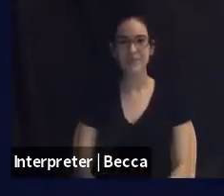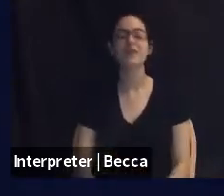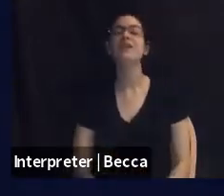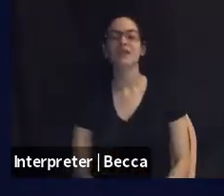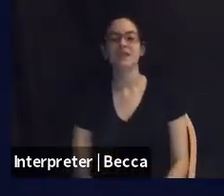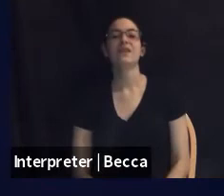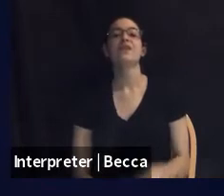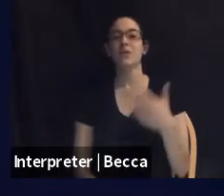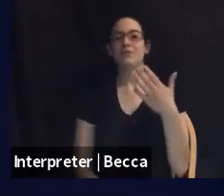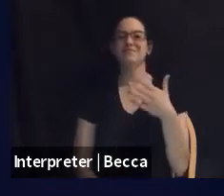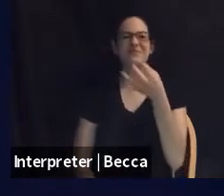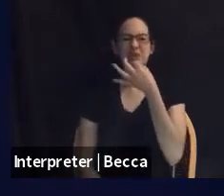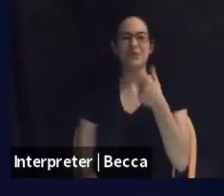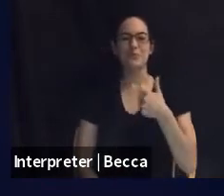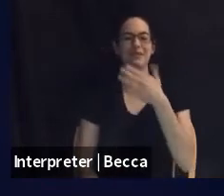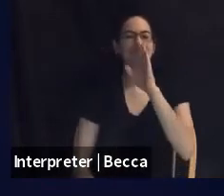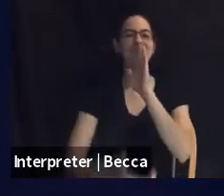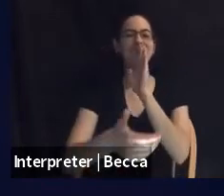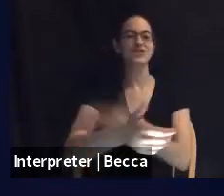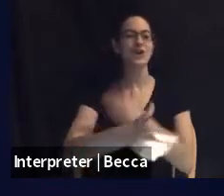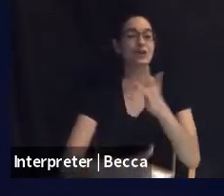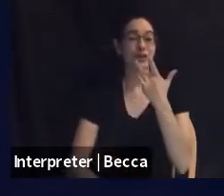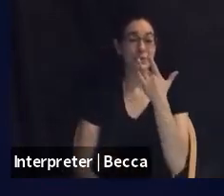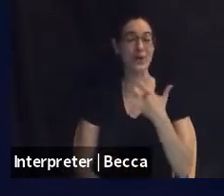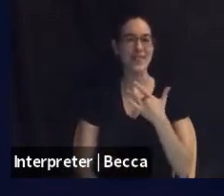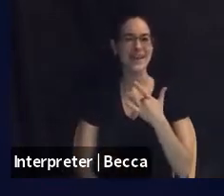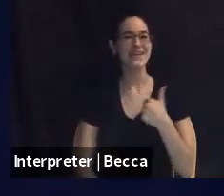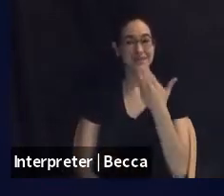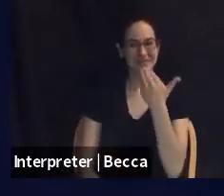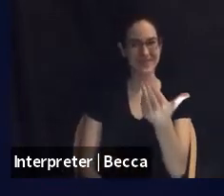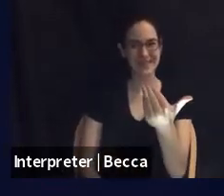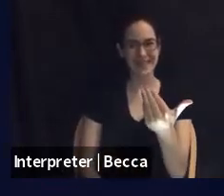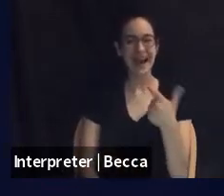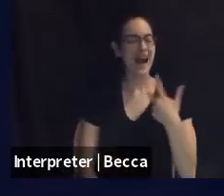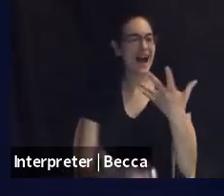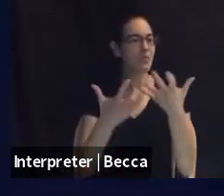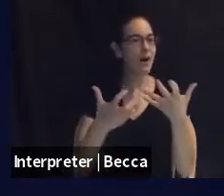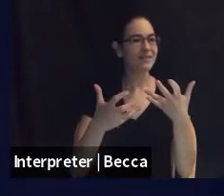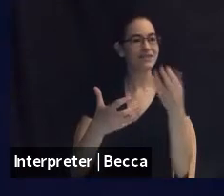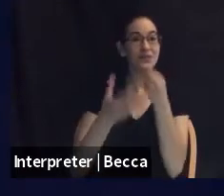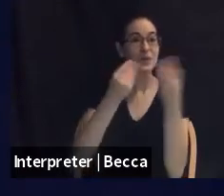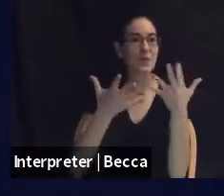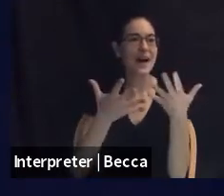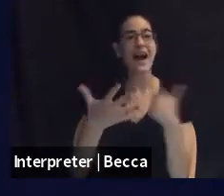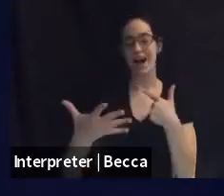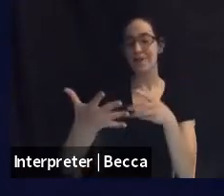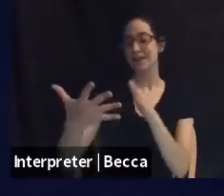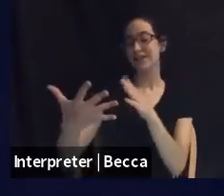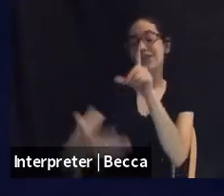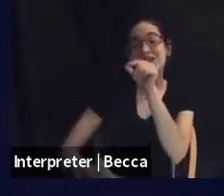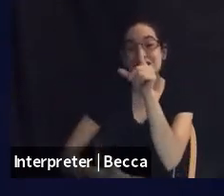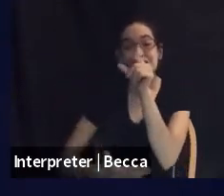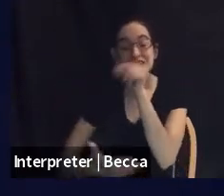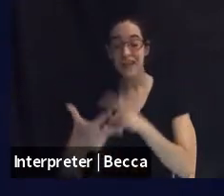15 in a few weeks, and she said, for my 15th birthday, I want so-and-so's chicken, and I want so-and-so's macaroni and cheese, and